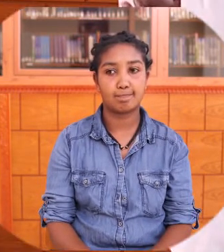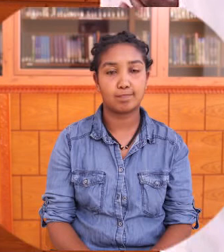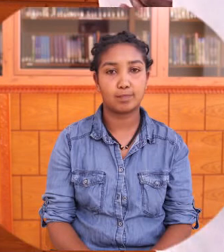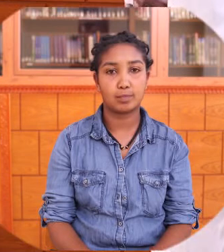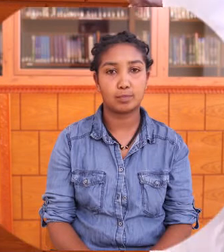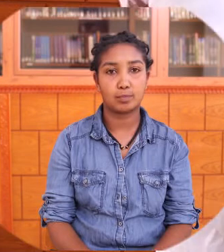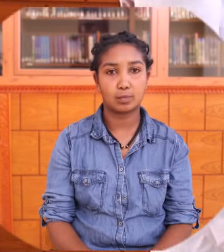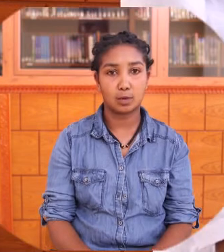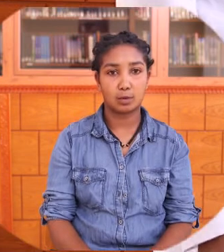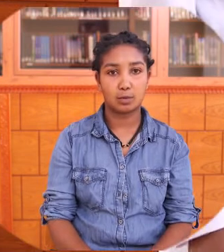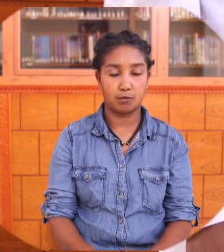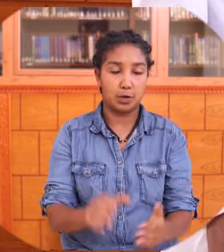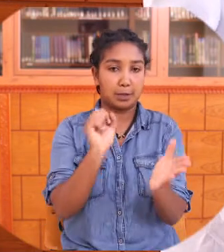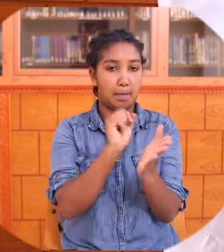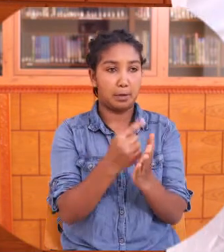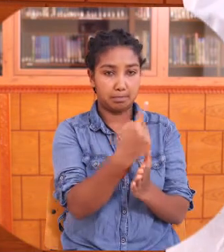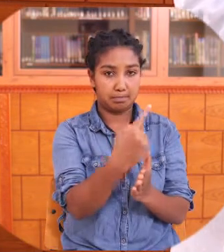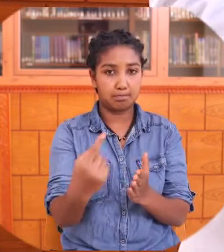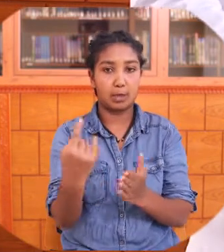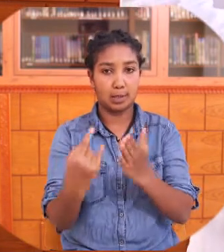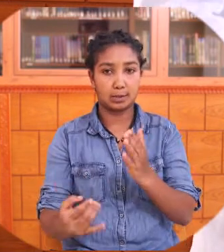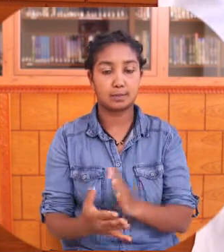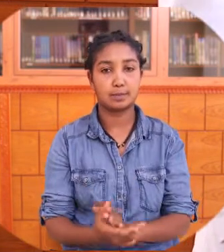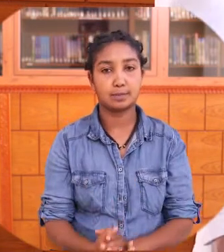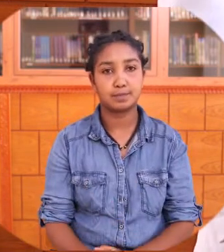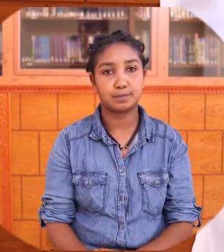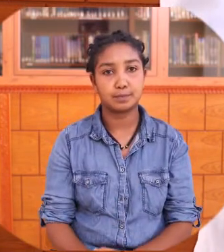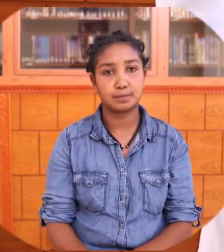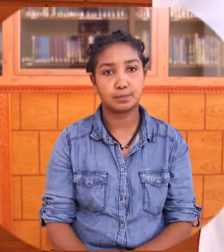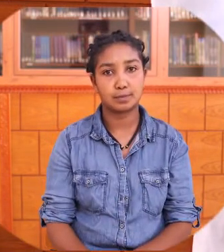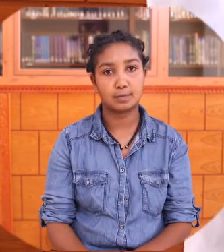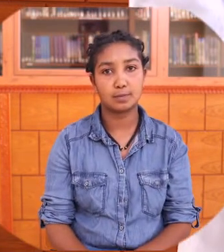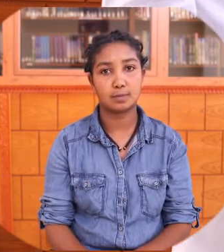Of course, we can mention example for each animals.